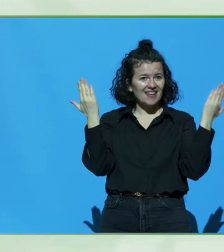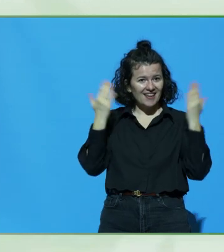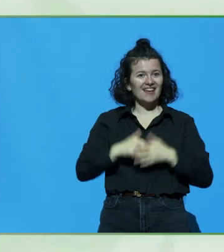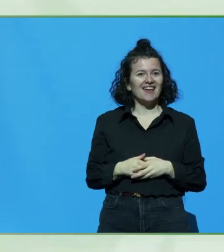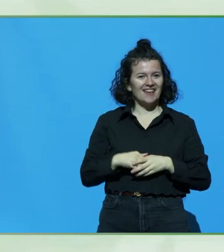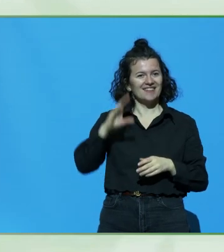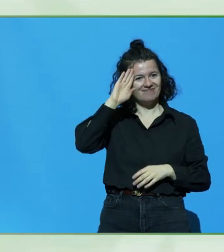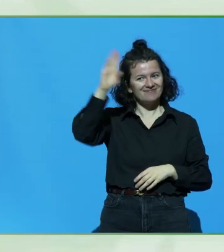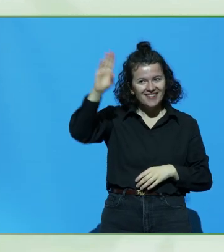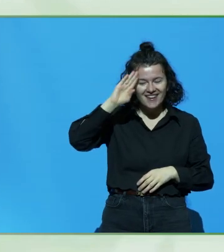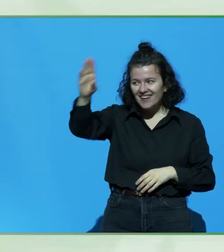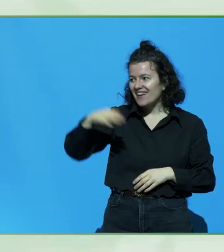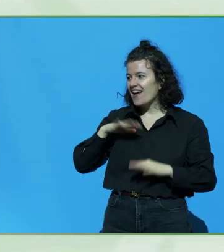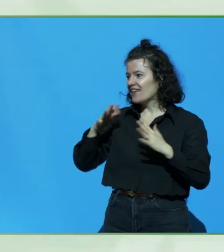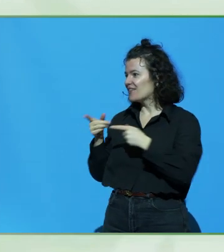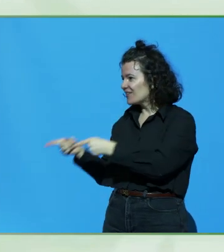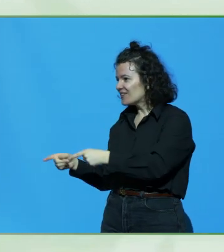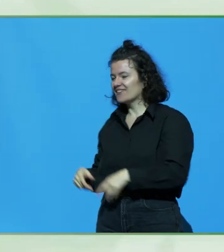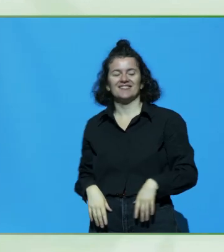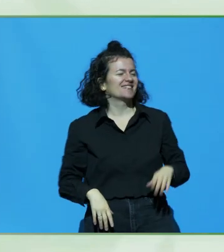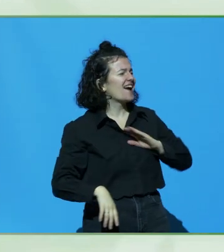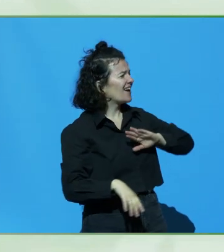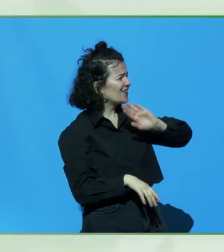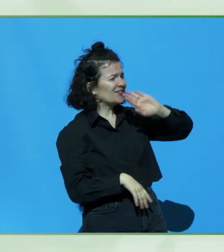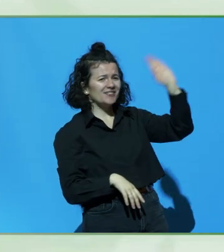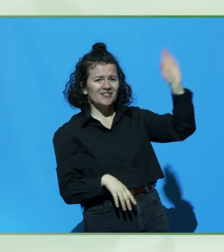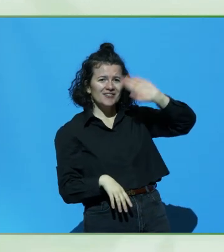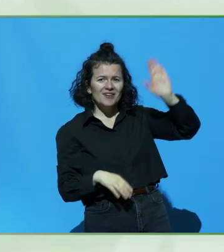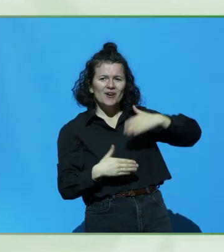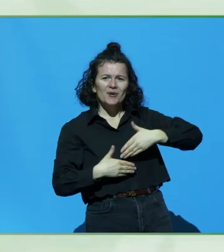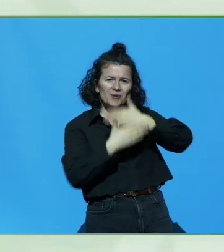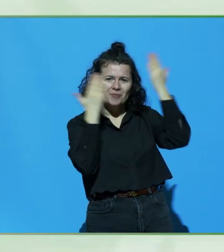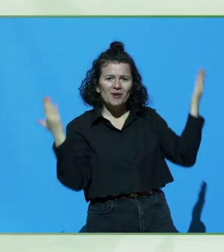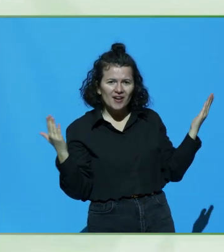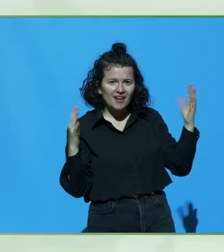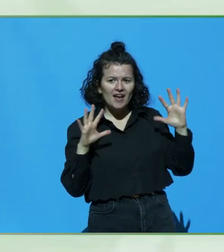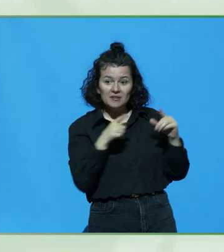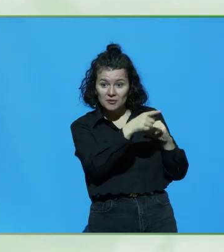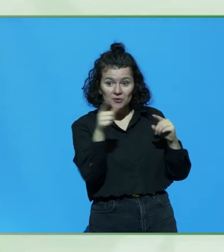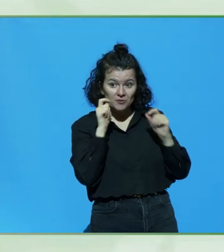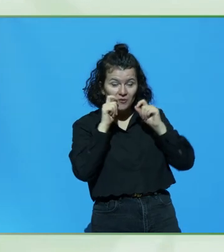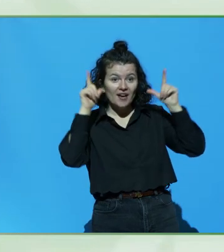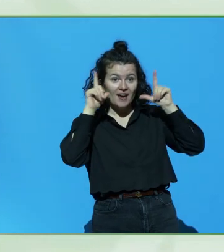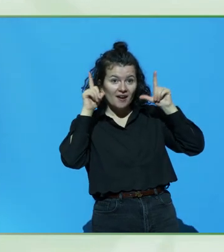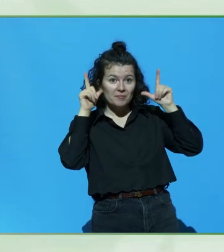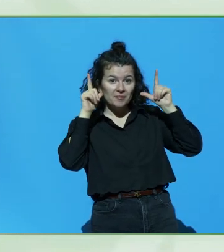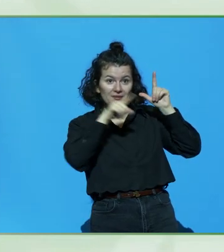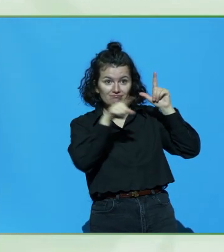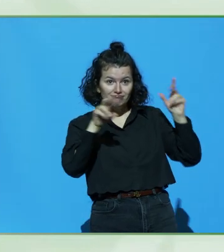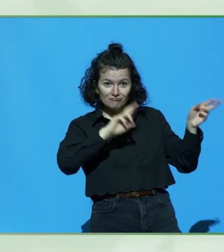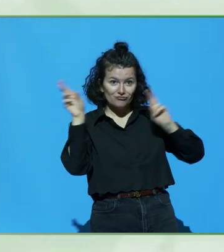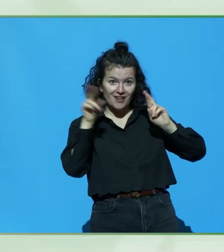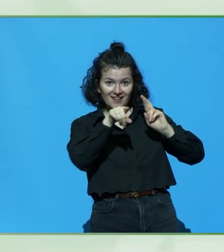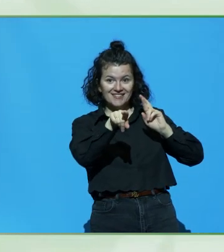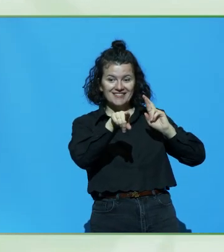Good morning. Good morning, everyone. How did everyone wake up today? Is everyone ready for day 2 of